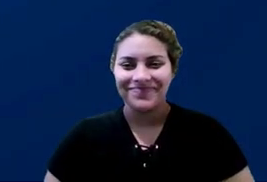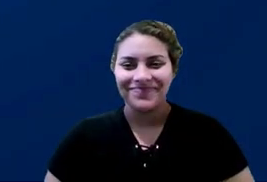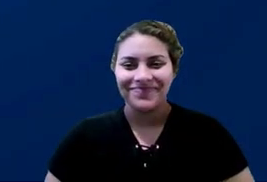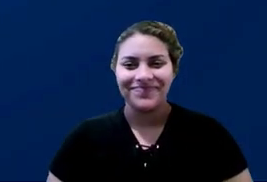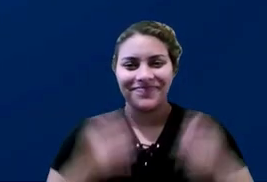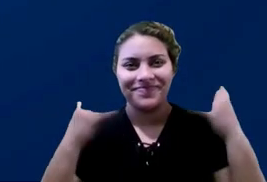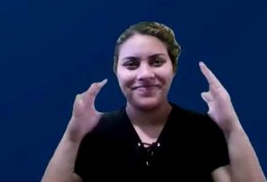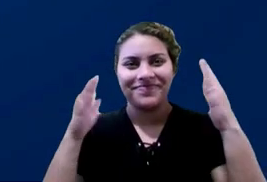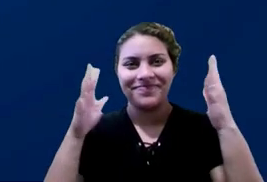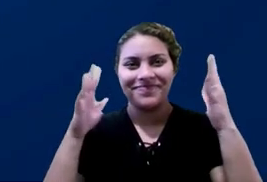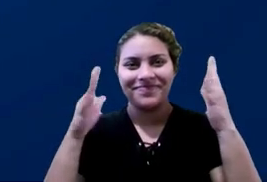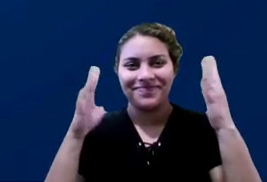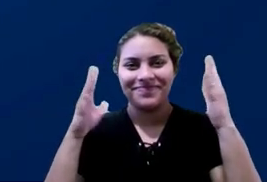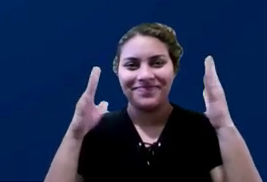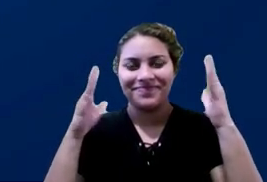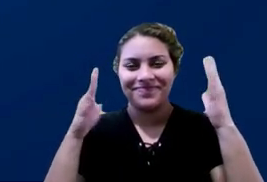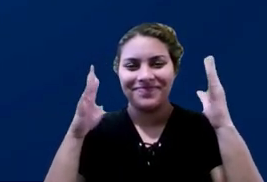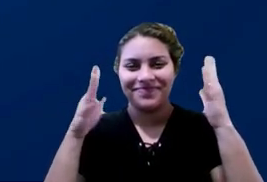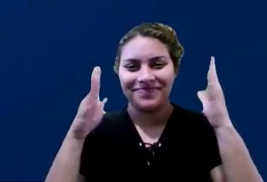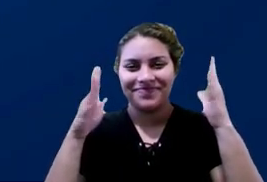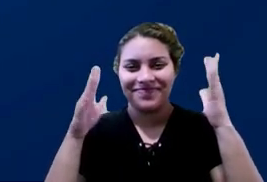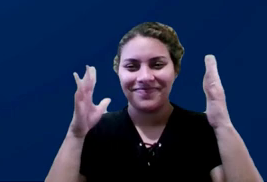us.